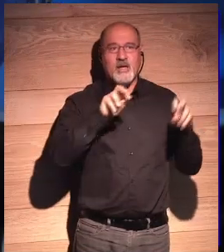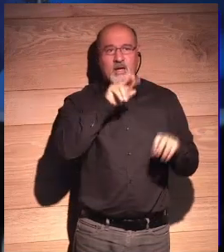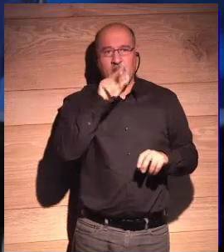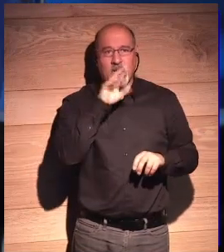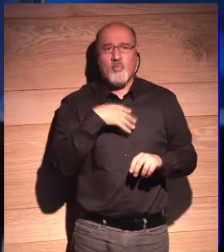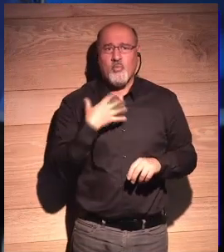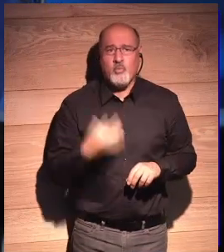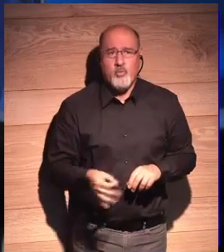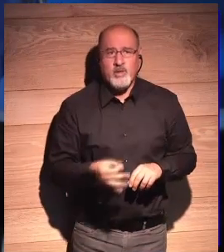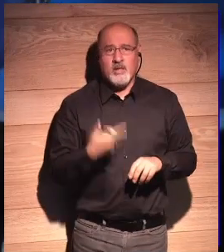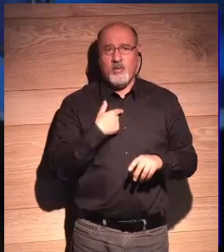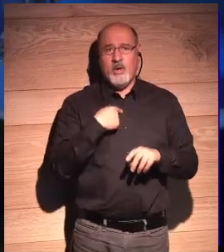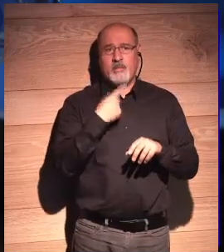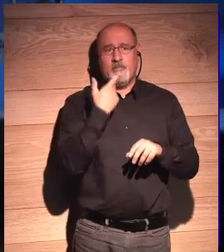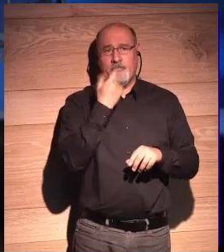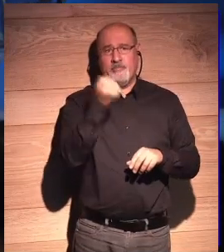mentioned...